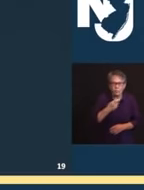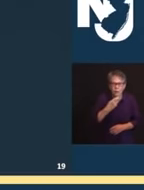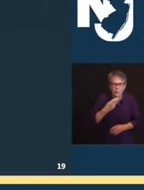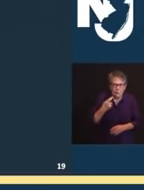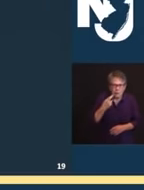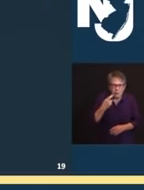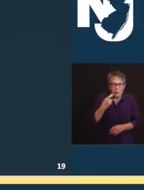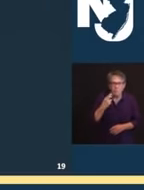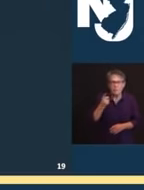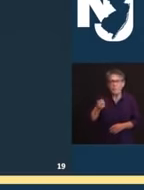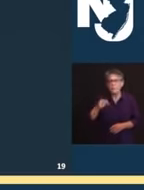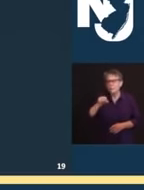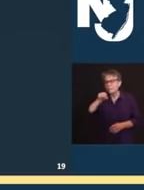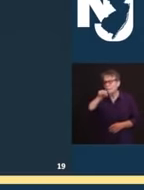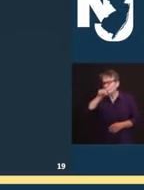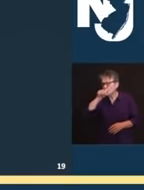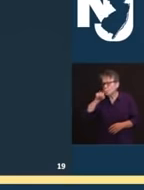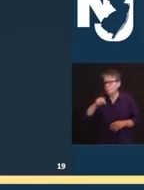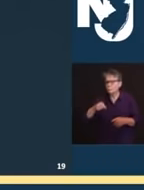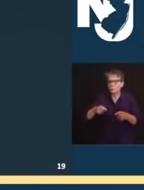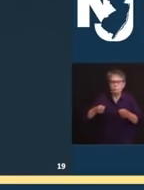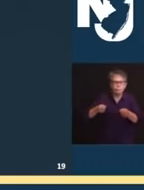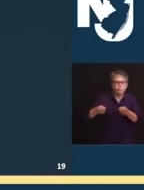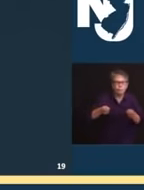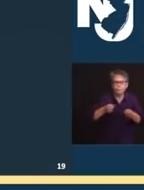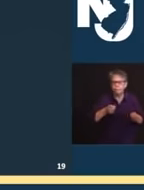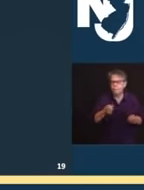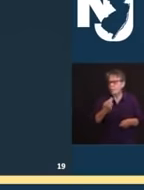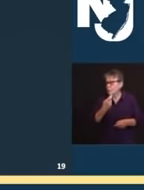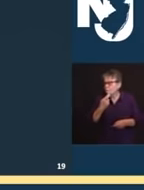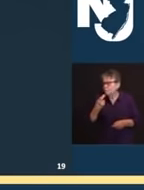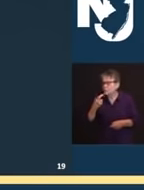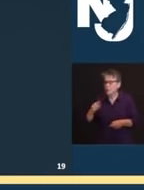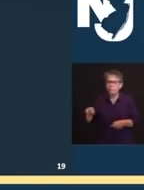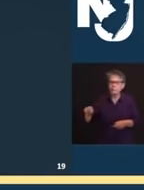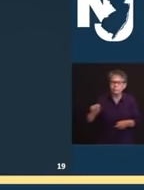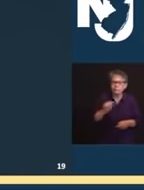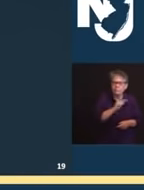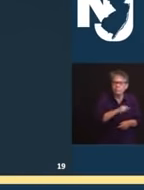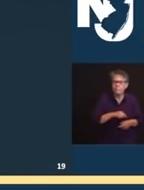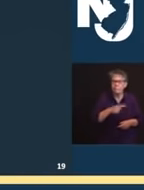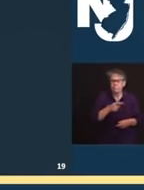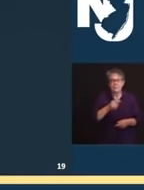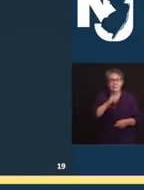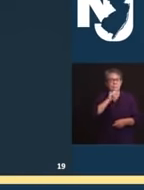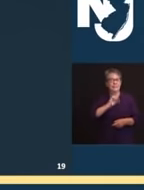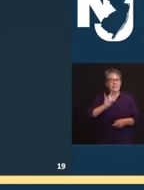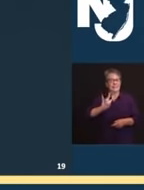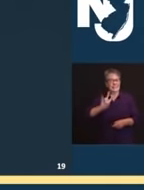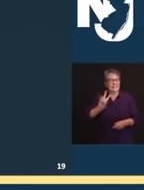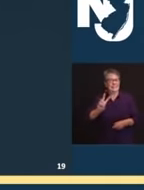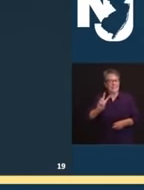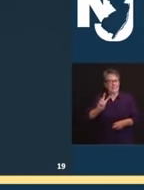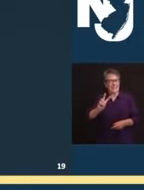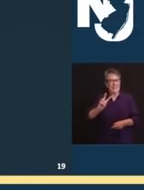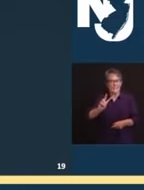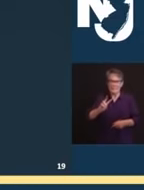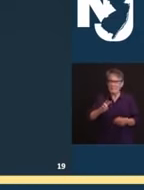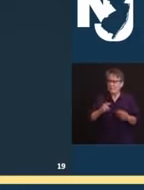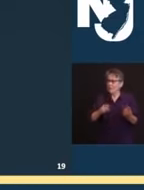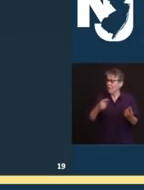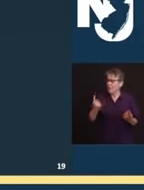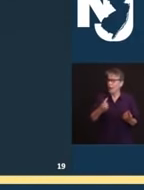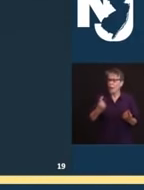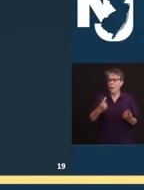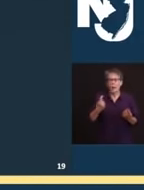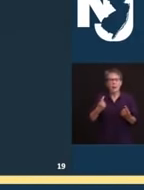and helping those who could use a hand and a good meal. Even at the age of 76, Dilip would say, and I quote him, "God has blessed me with